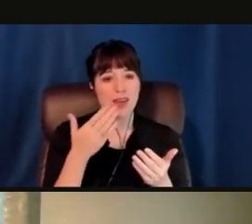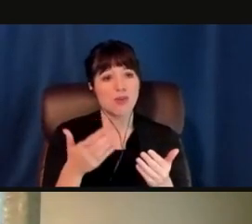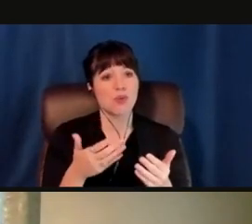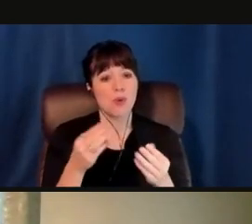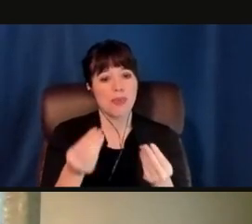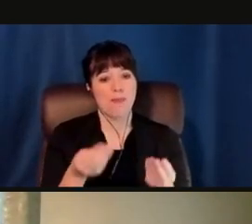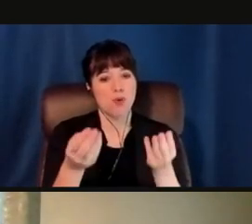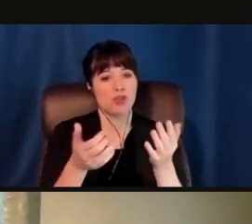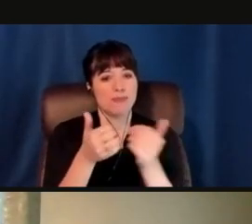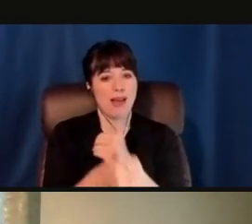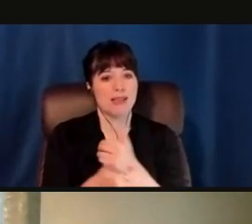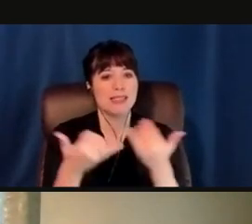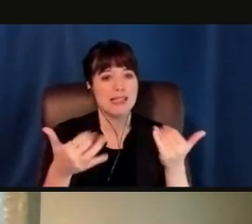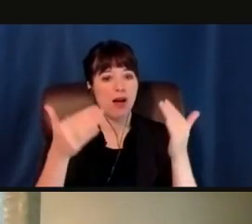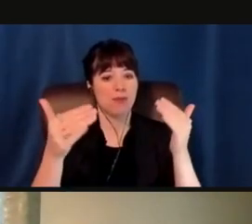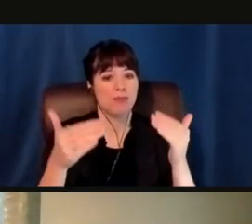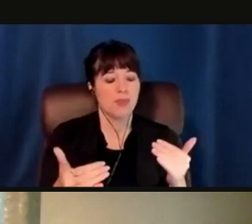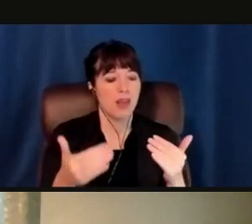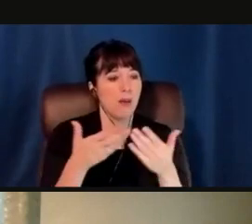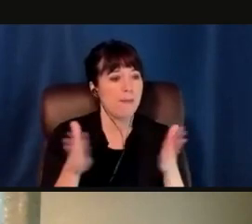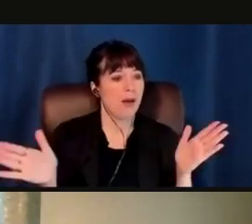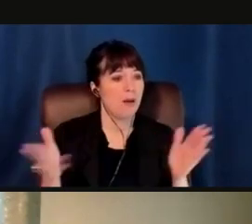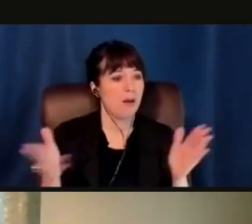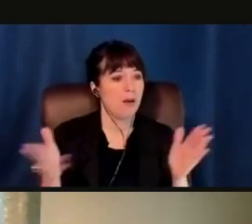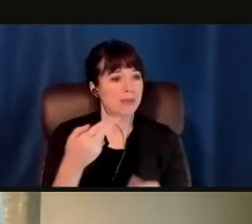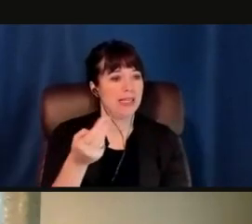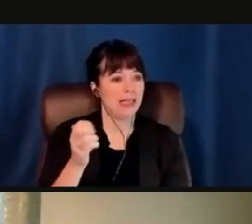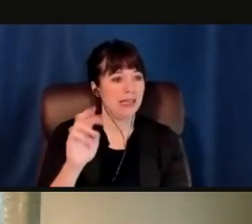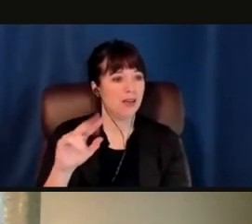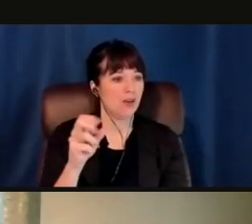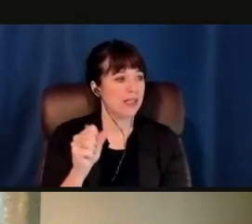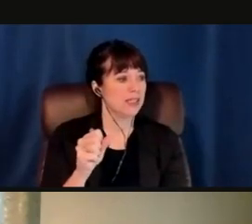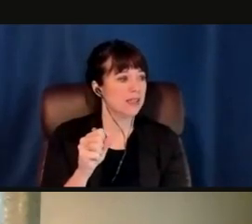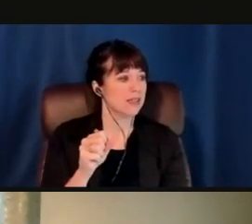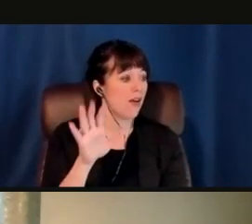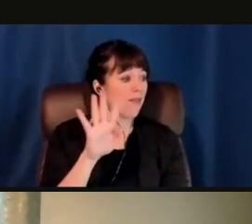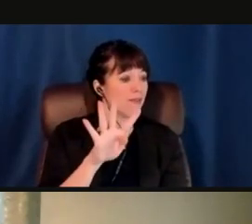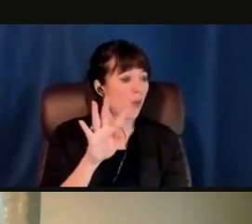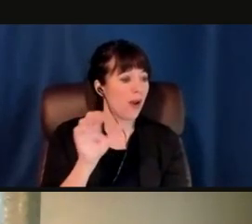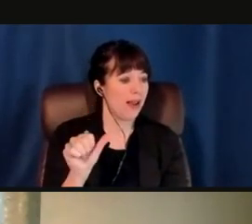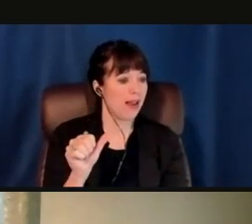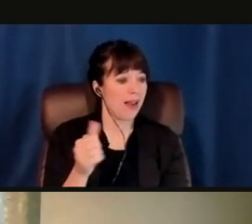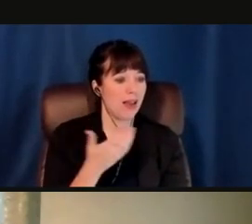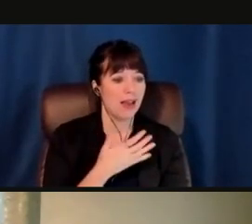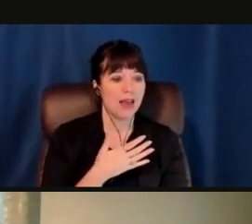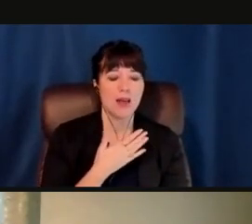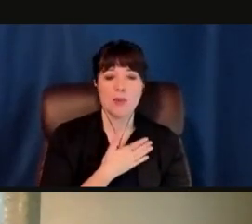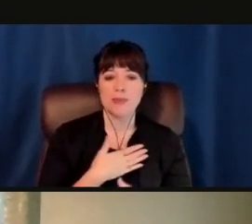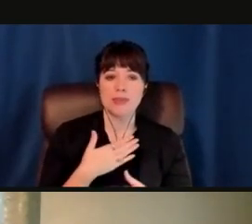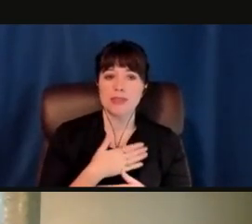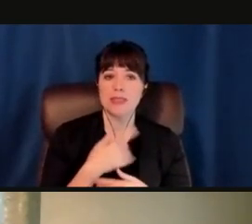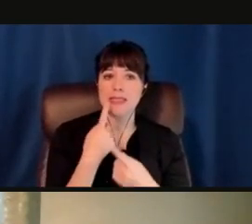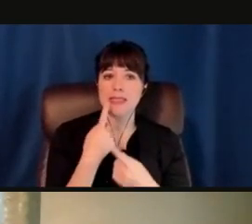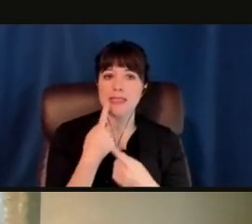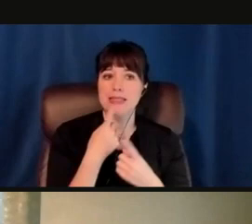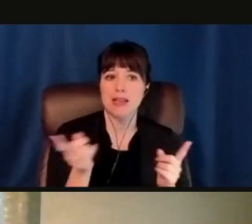We are on to public hearings. Item 4A. If the recorder will please announce the hearing.